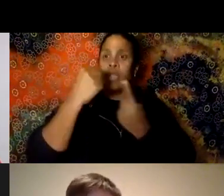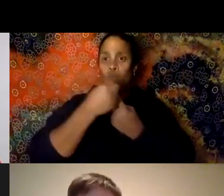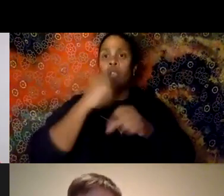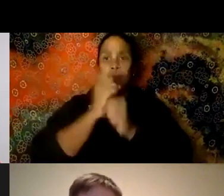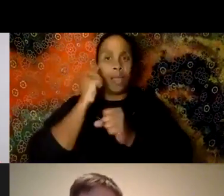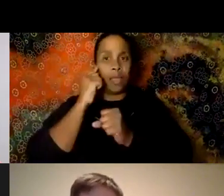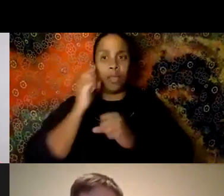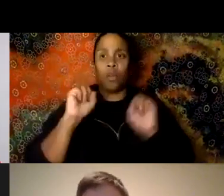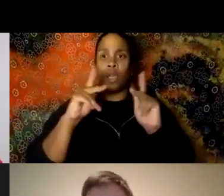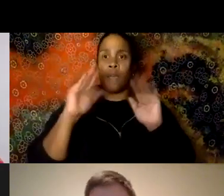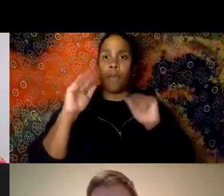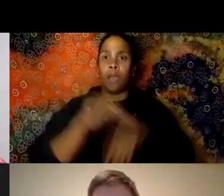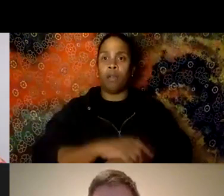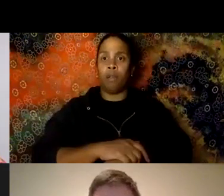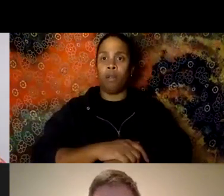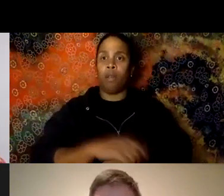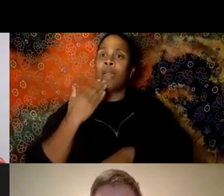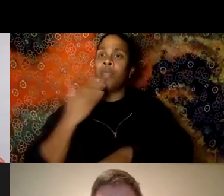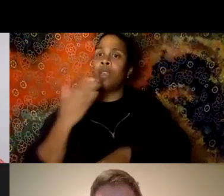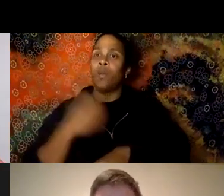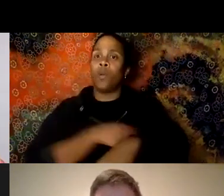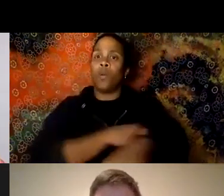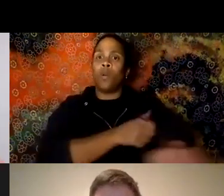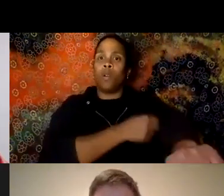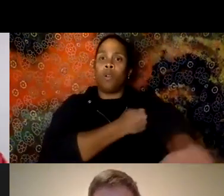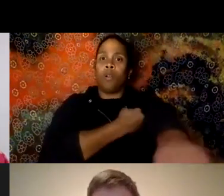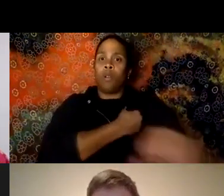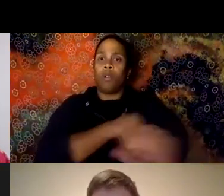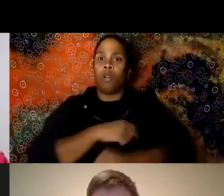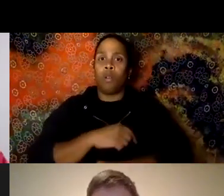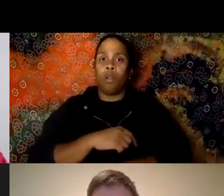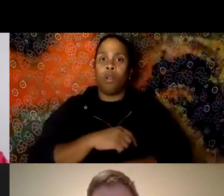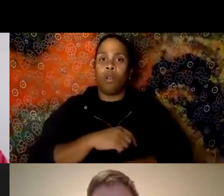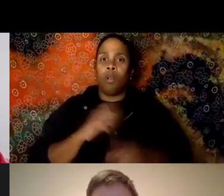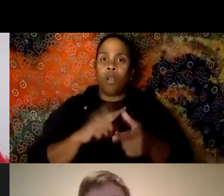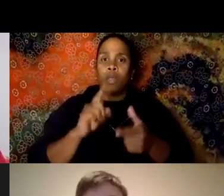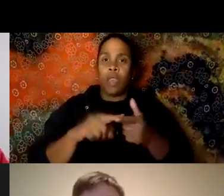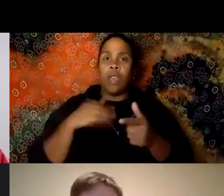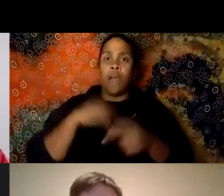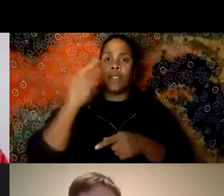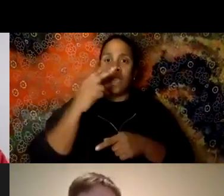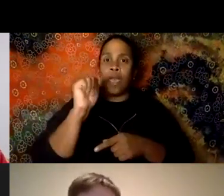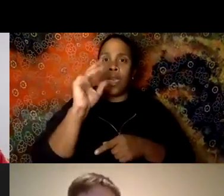guys. Thank you, Amanda. All right. And we have another Amanda that's going to share next.